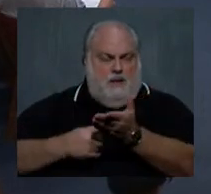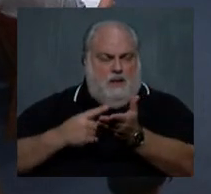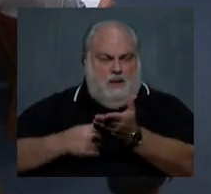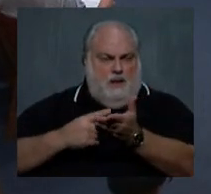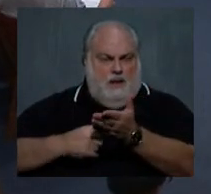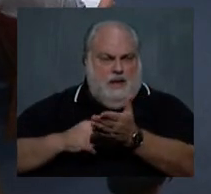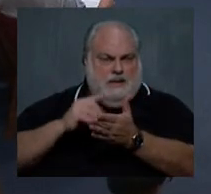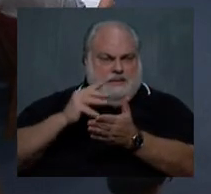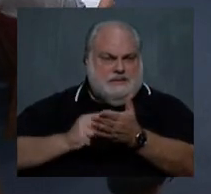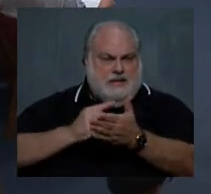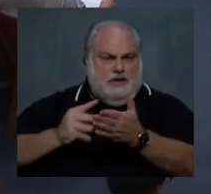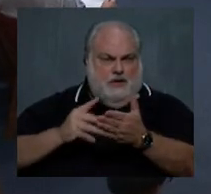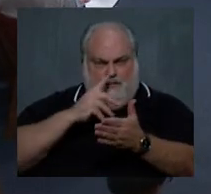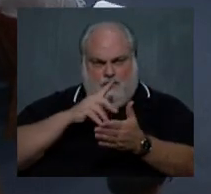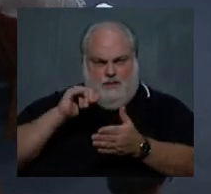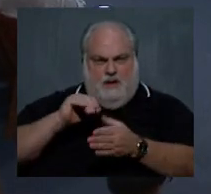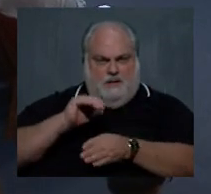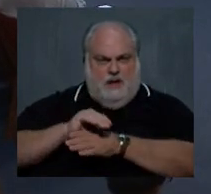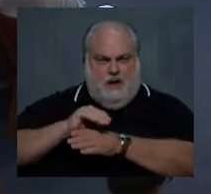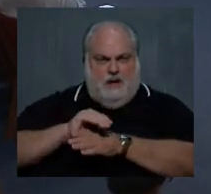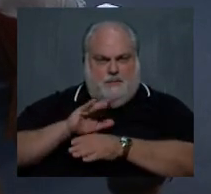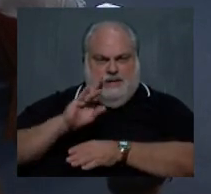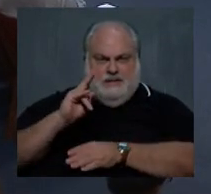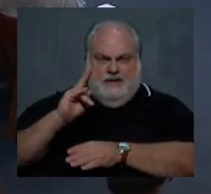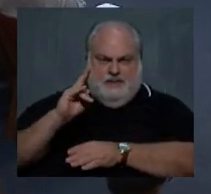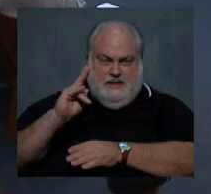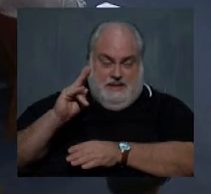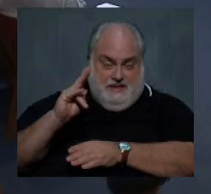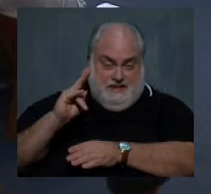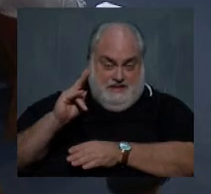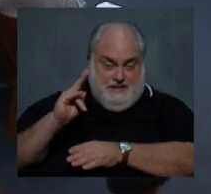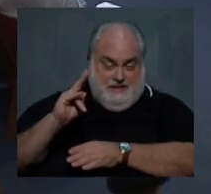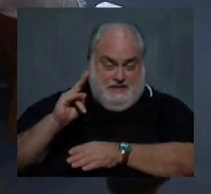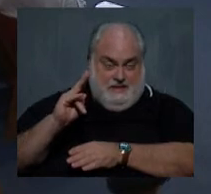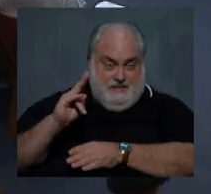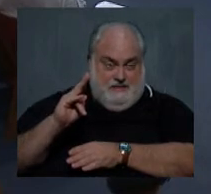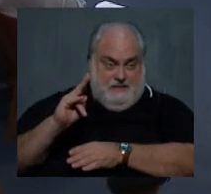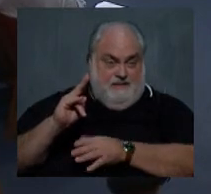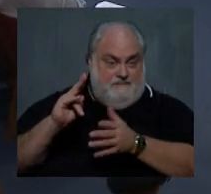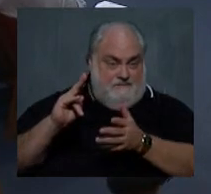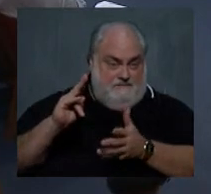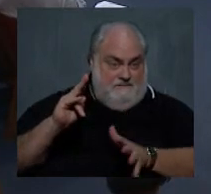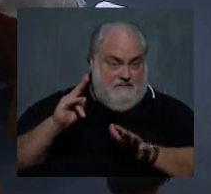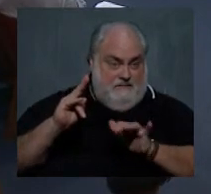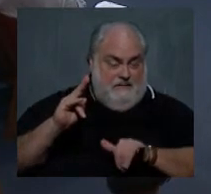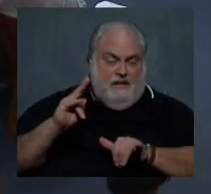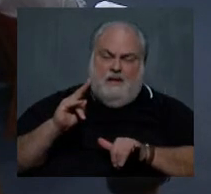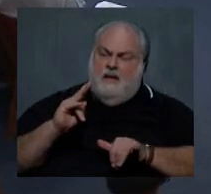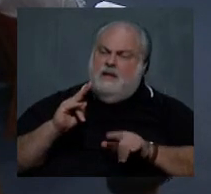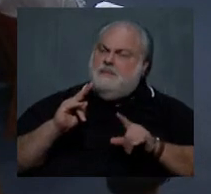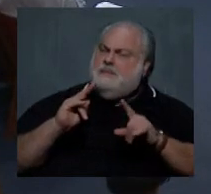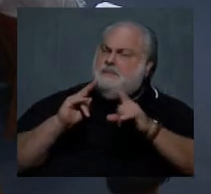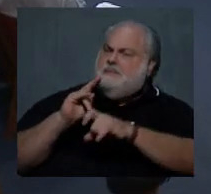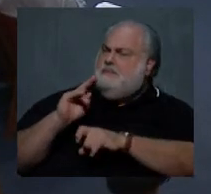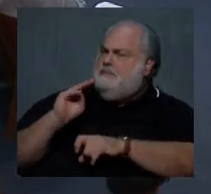that's also scheduled, item 17. And then, Mr. Moore,